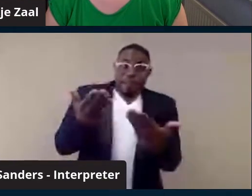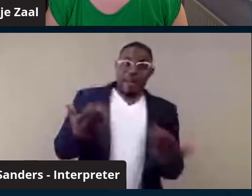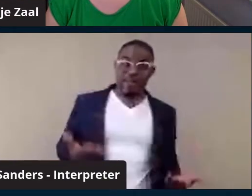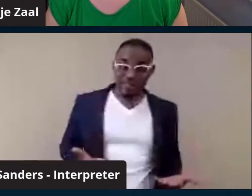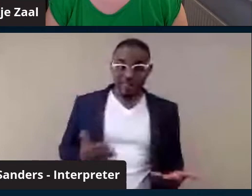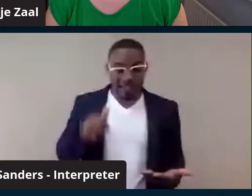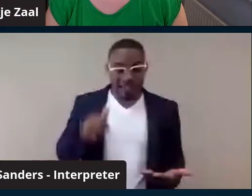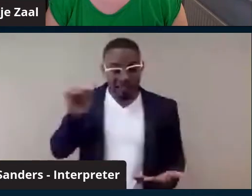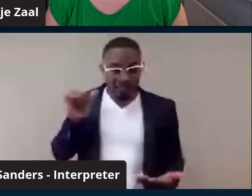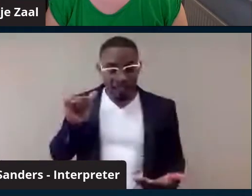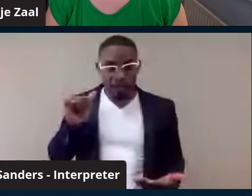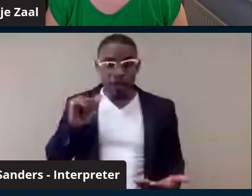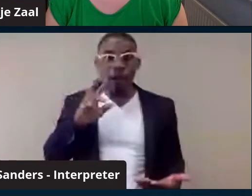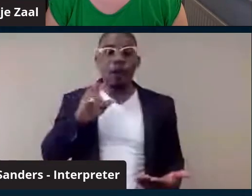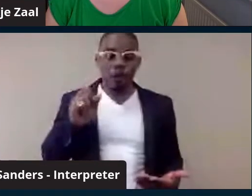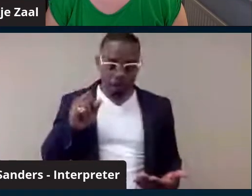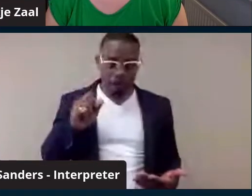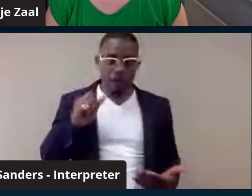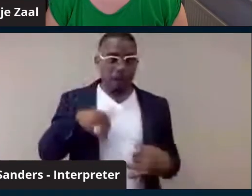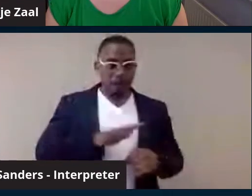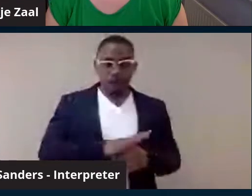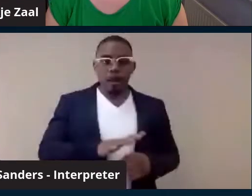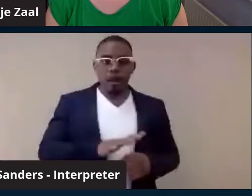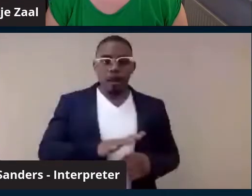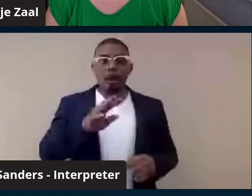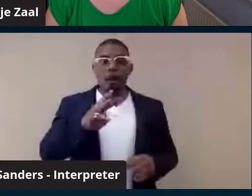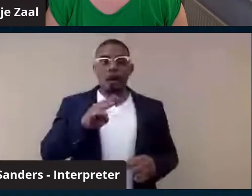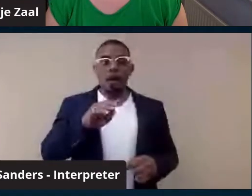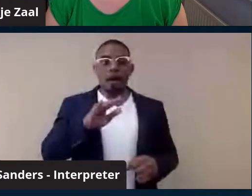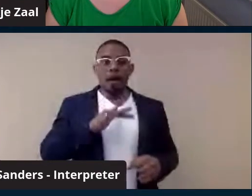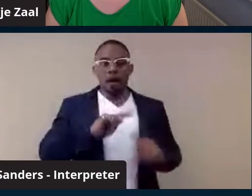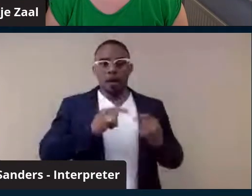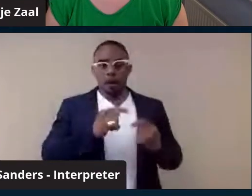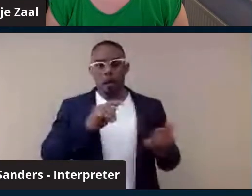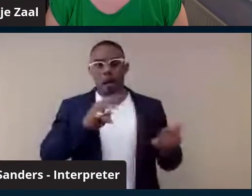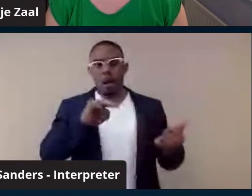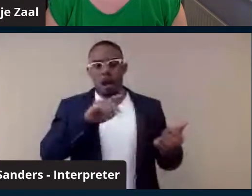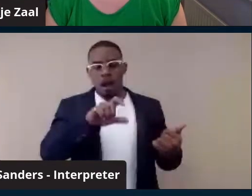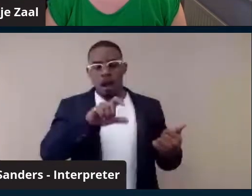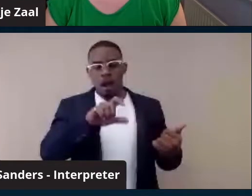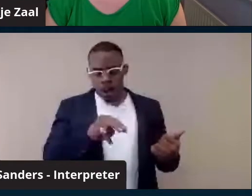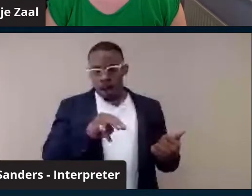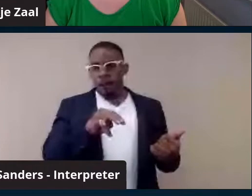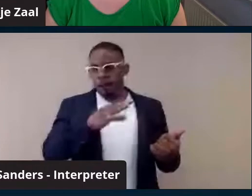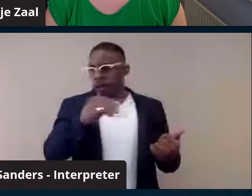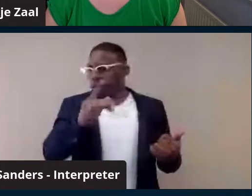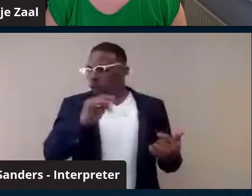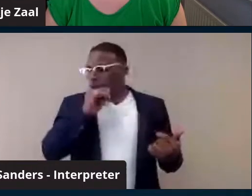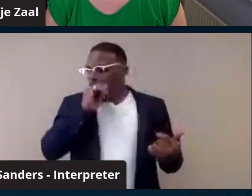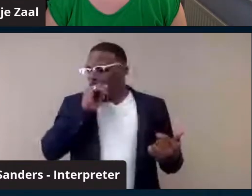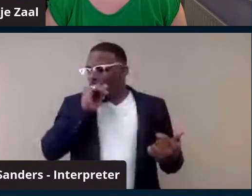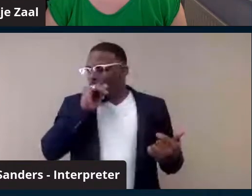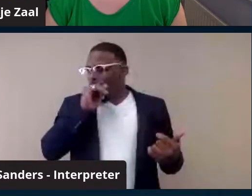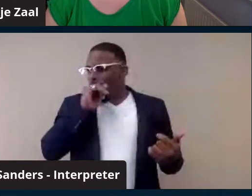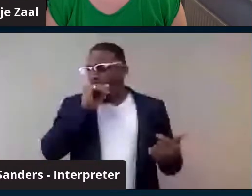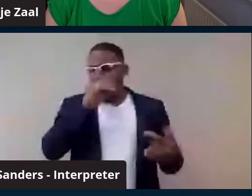yesterday, whilst I was in a call with Maxim Muller and a cloud